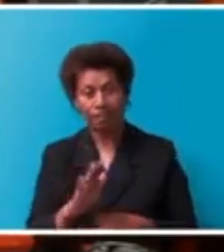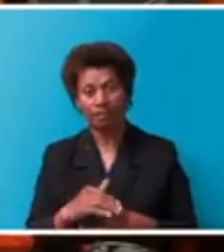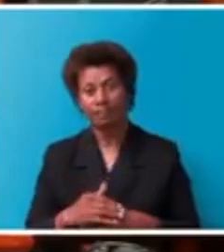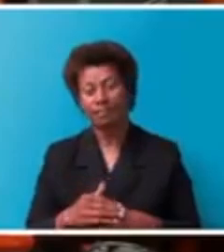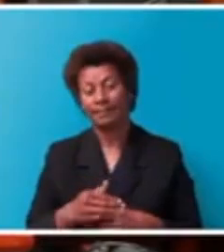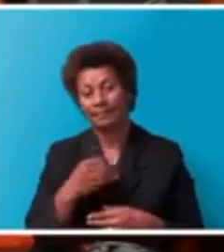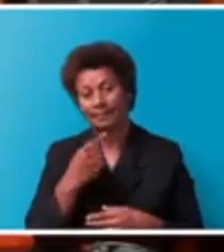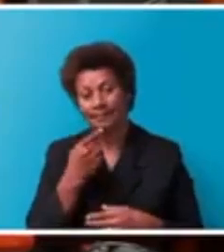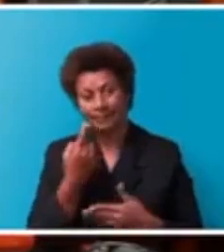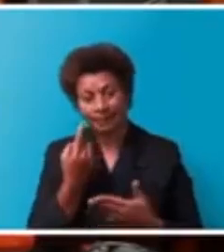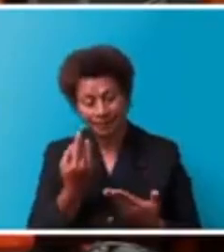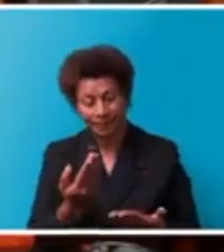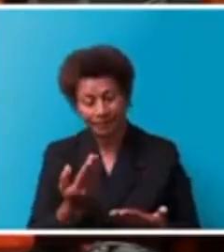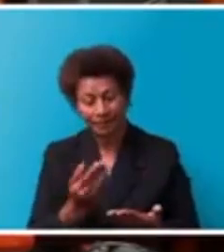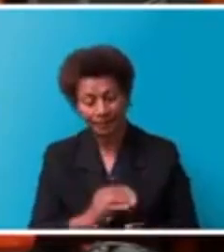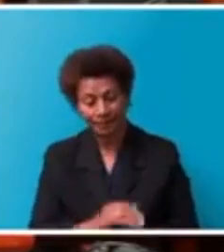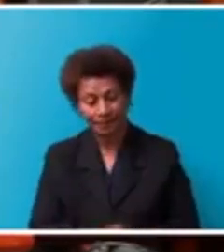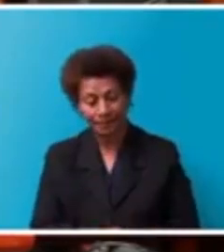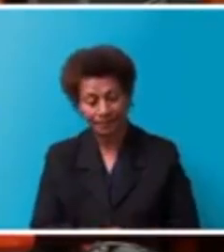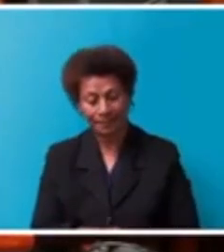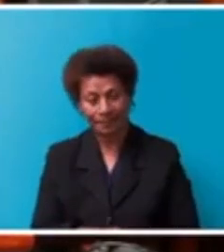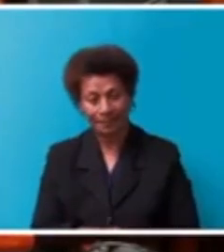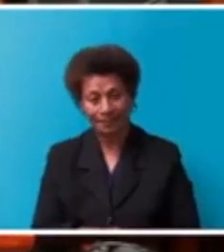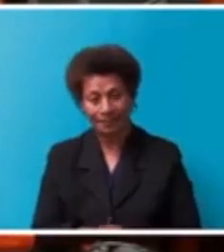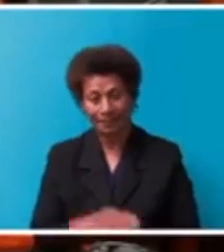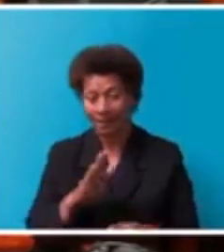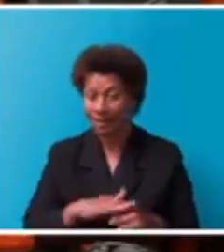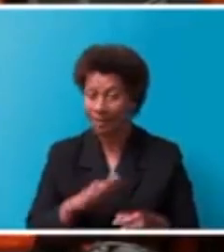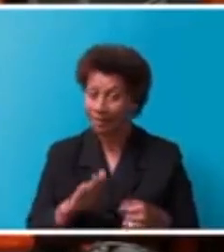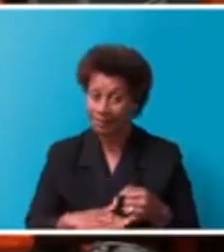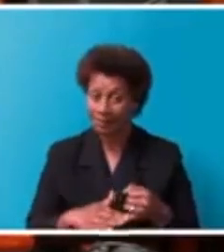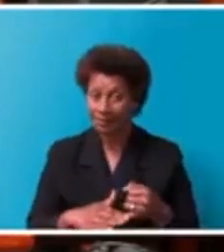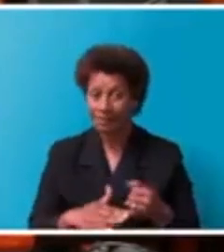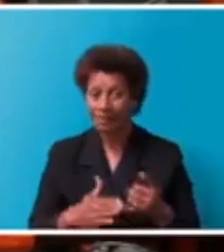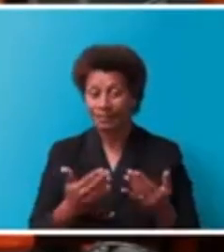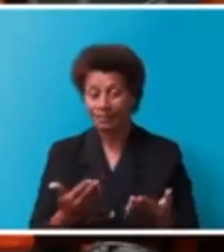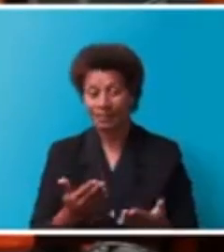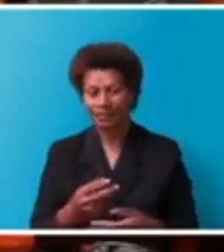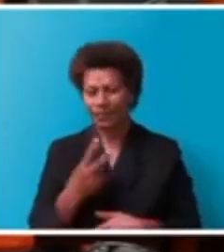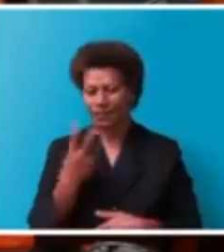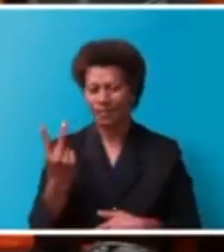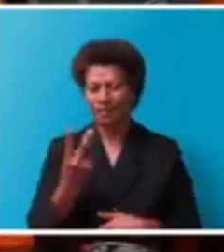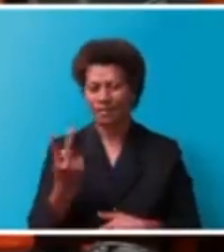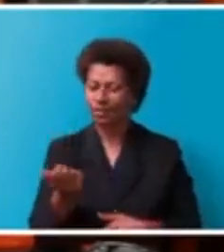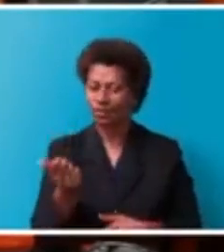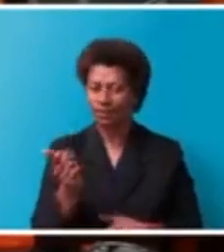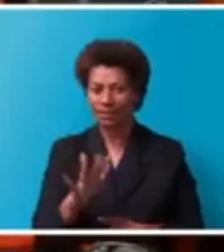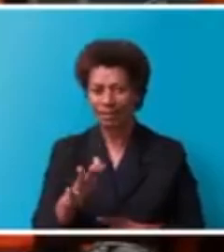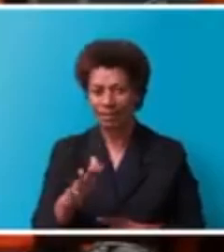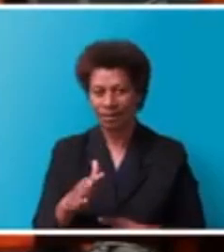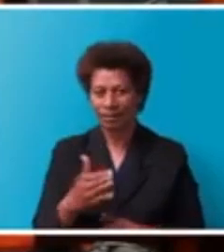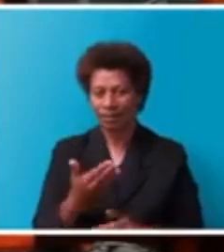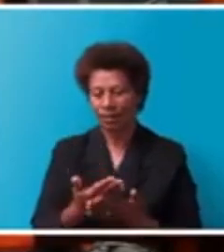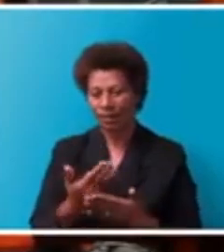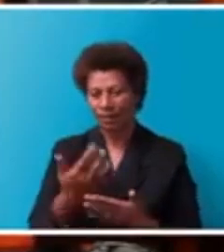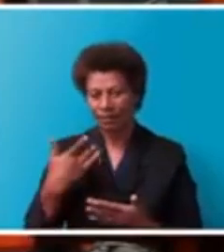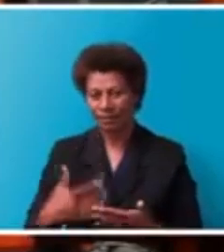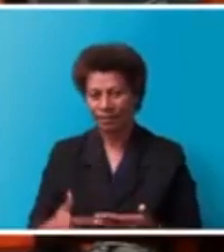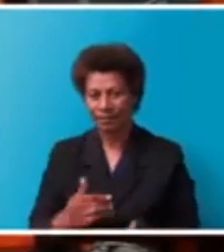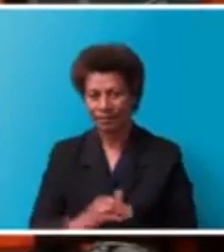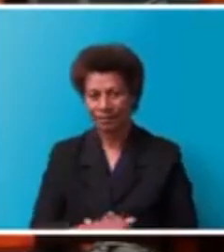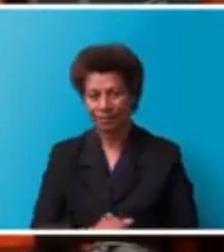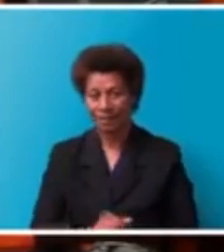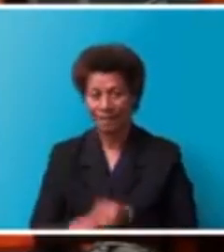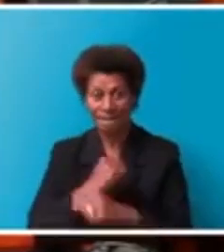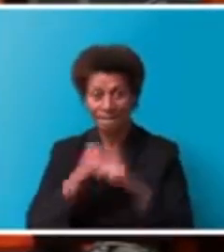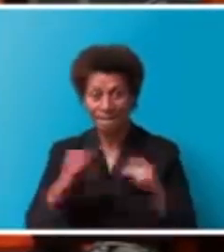last batsman, Mr. Speaker, and with victory already on our side, I wish the mighty Virat